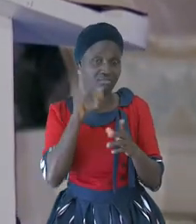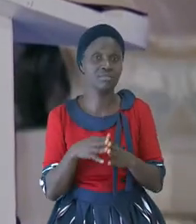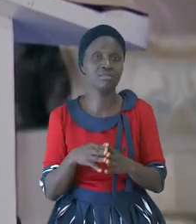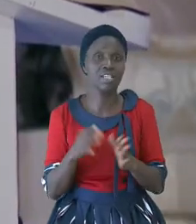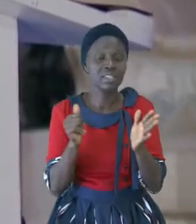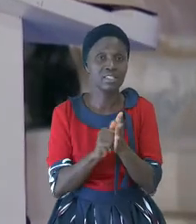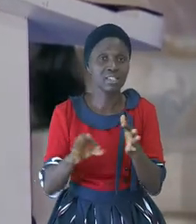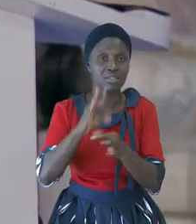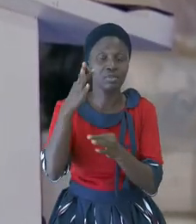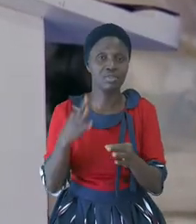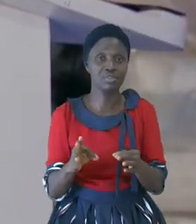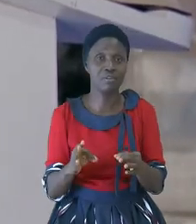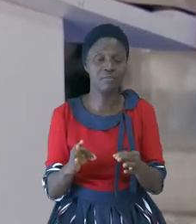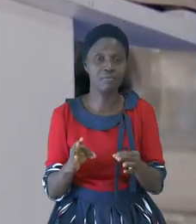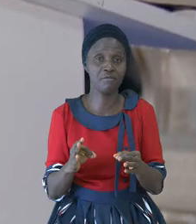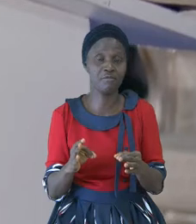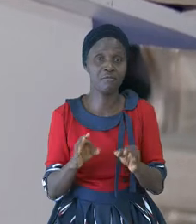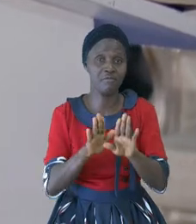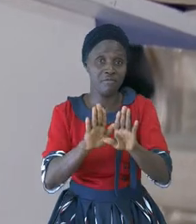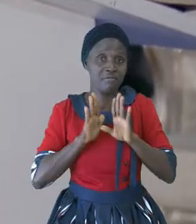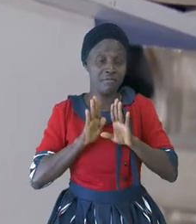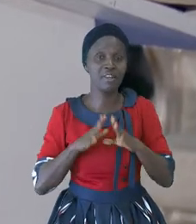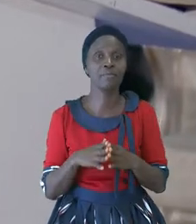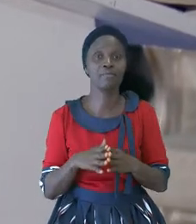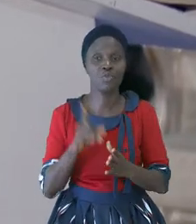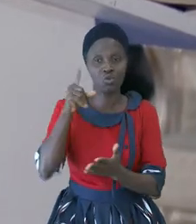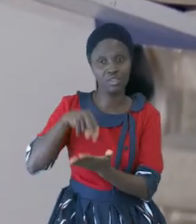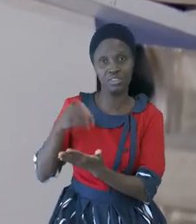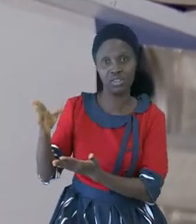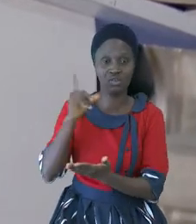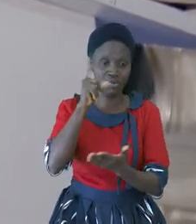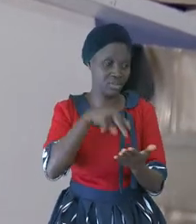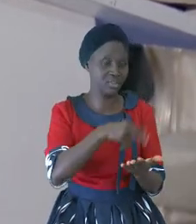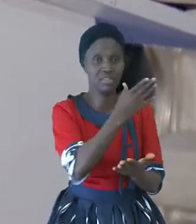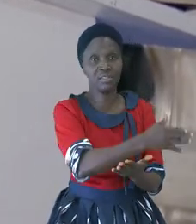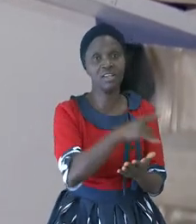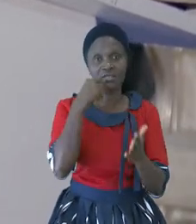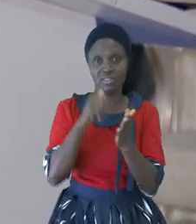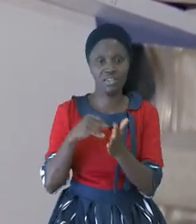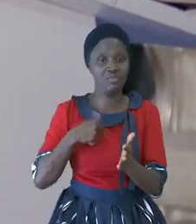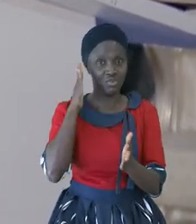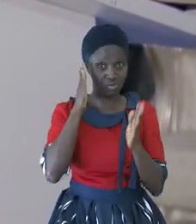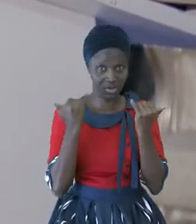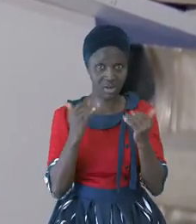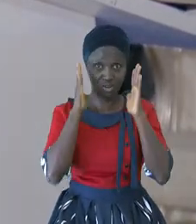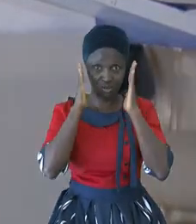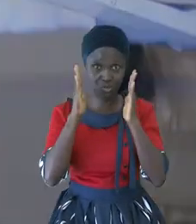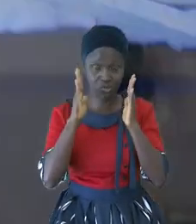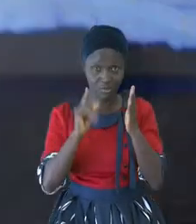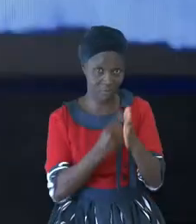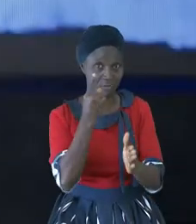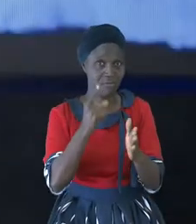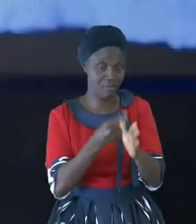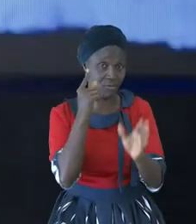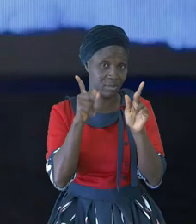faith. One stands here, one stands there. And then we'll say, we're going to look at the first one to blink.